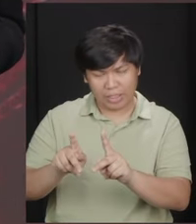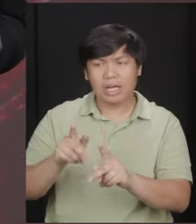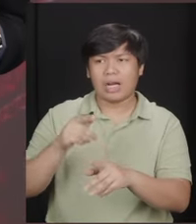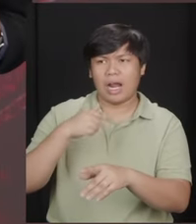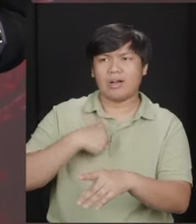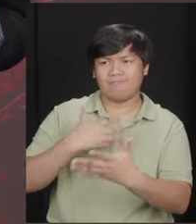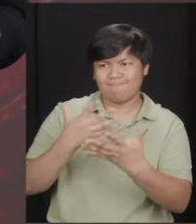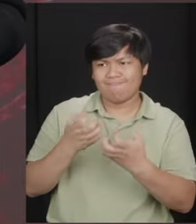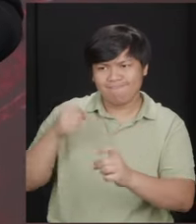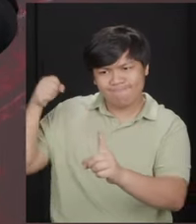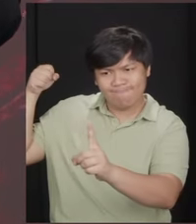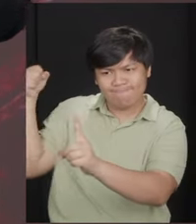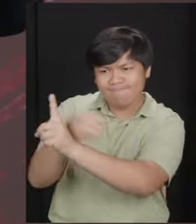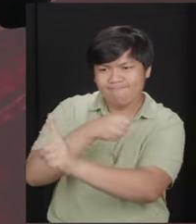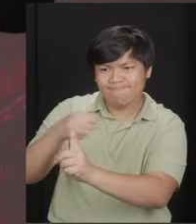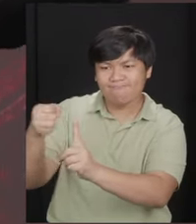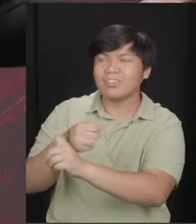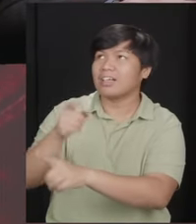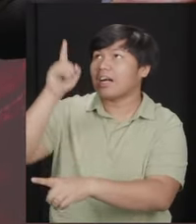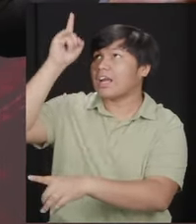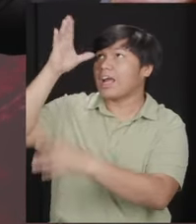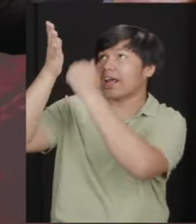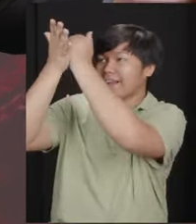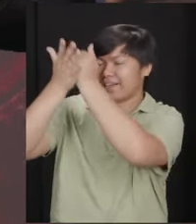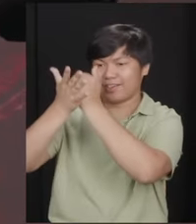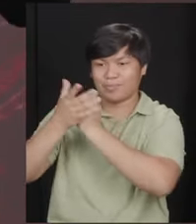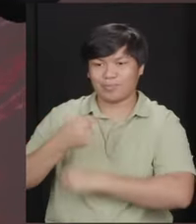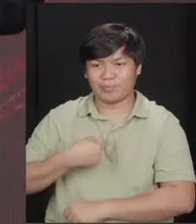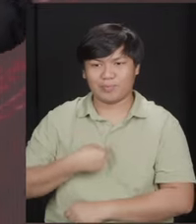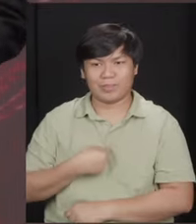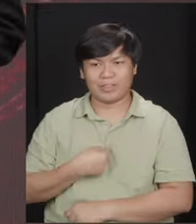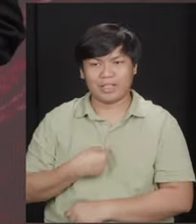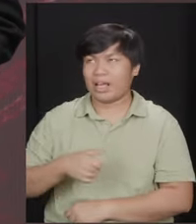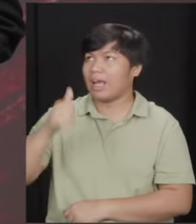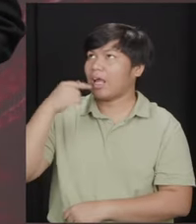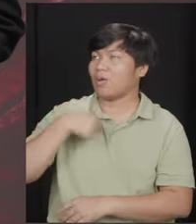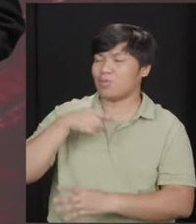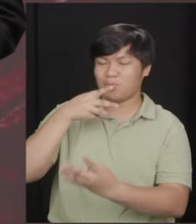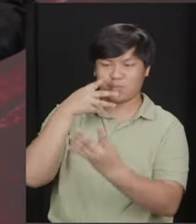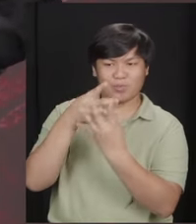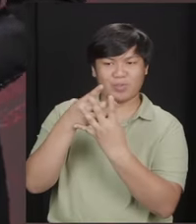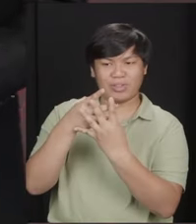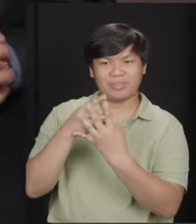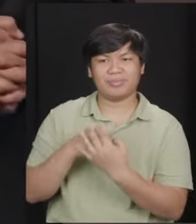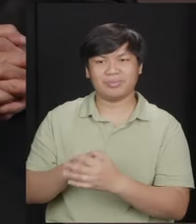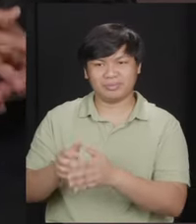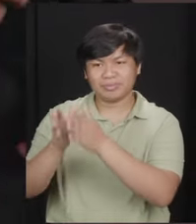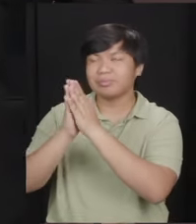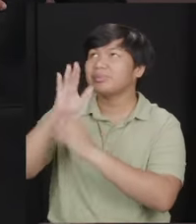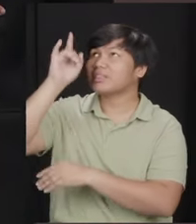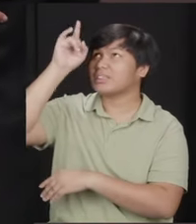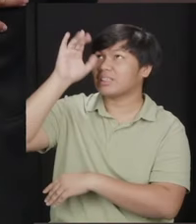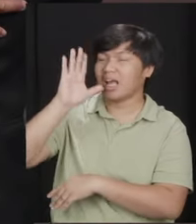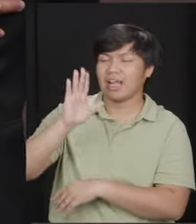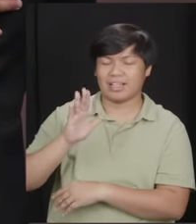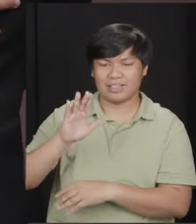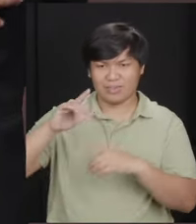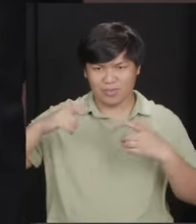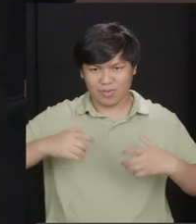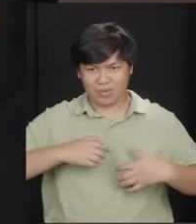in. God help me. Don't want to end up in jail. Please, Lord, work in my